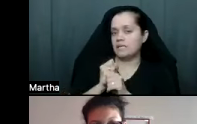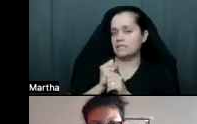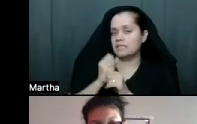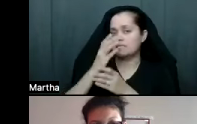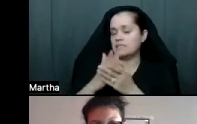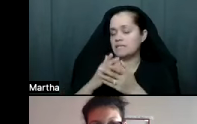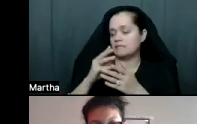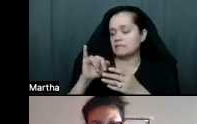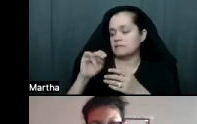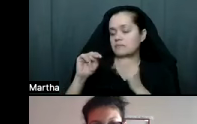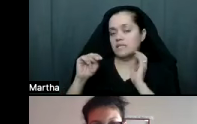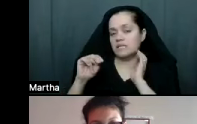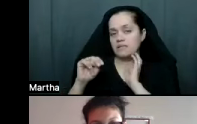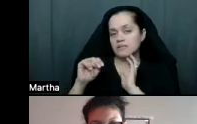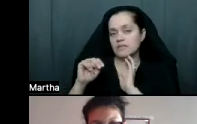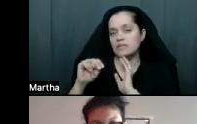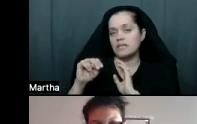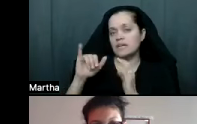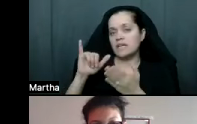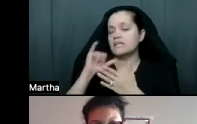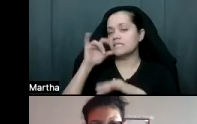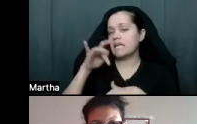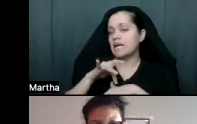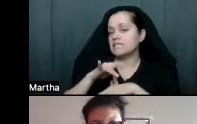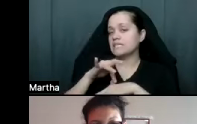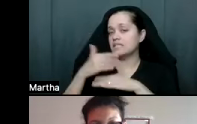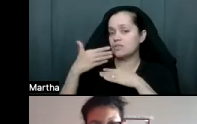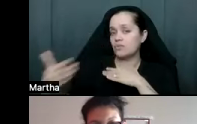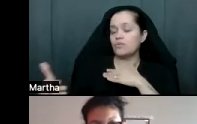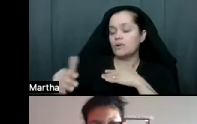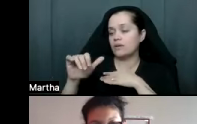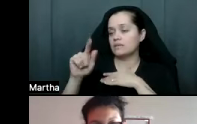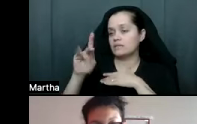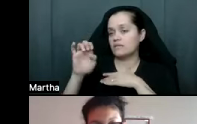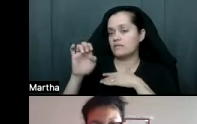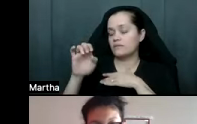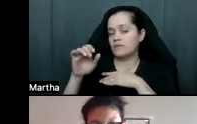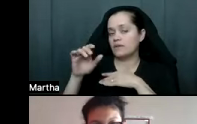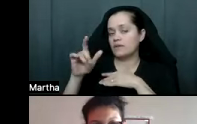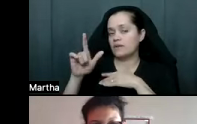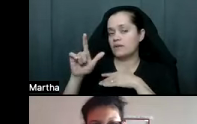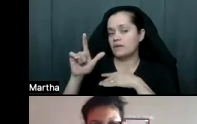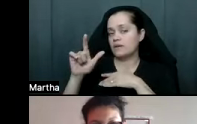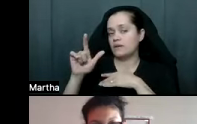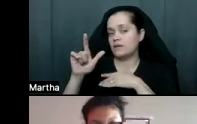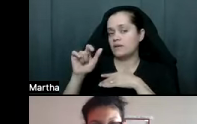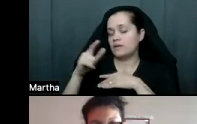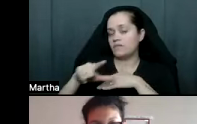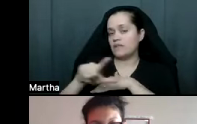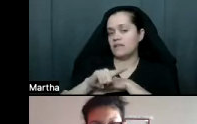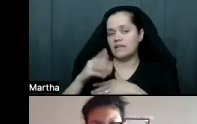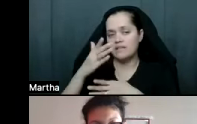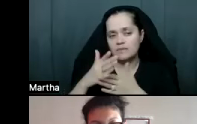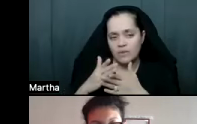of Minnesota that does not touch the rest of the land of Minnesota. This exclave